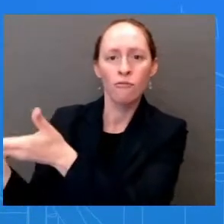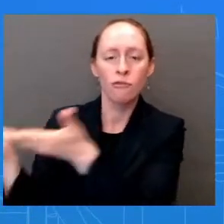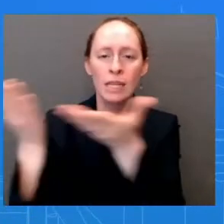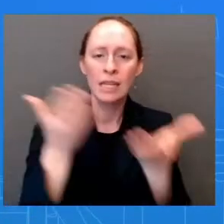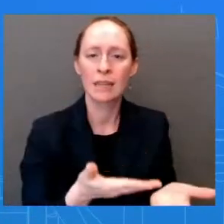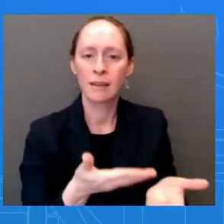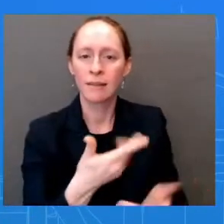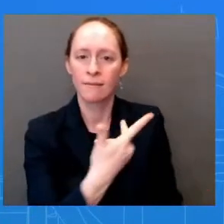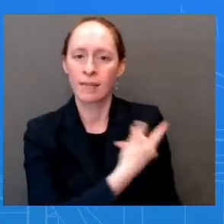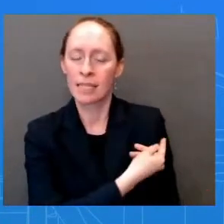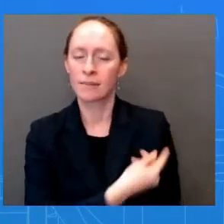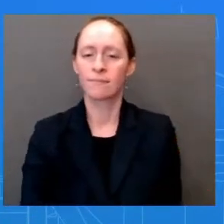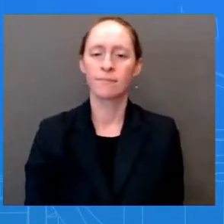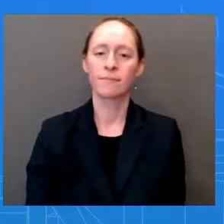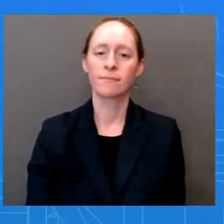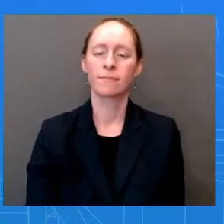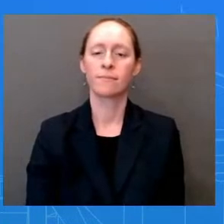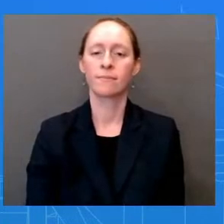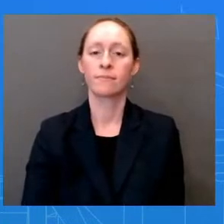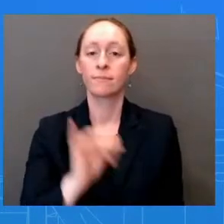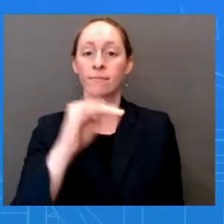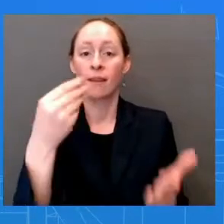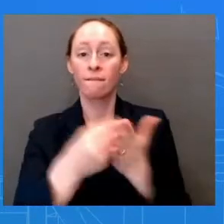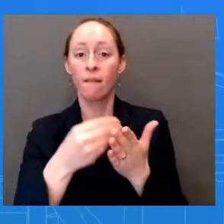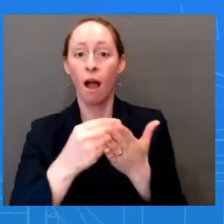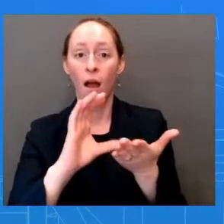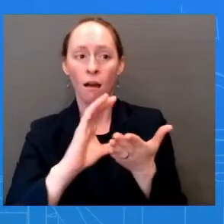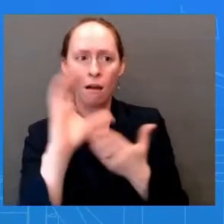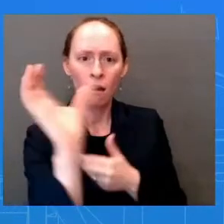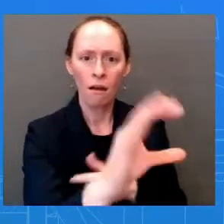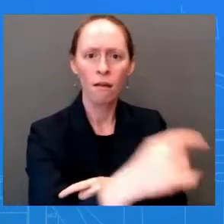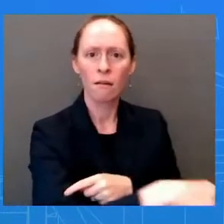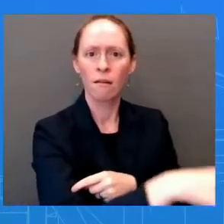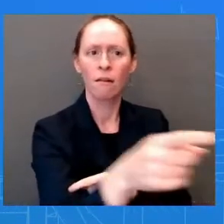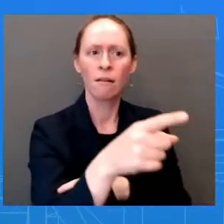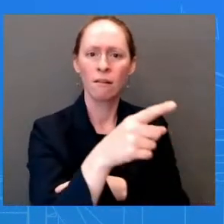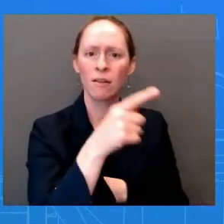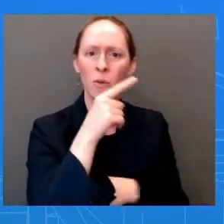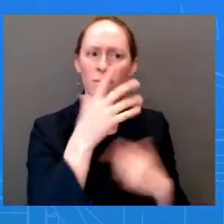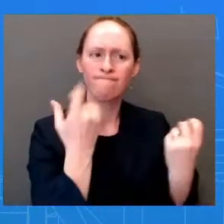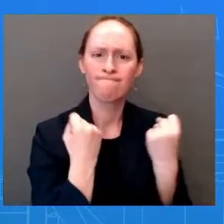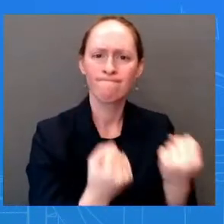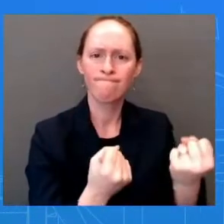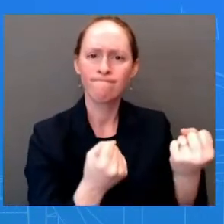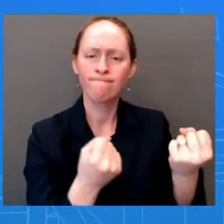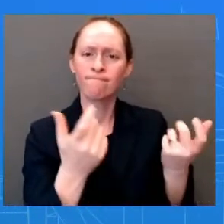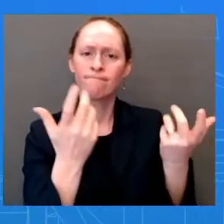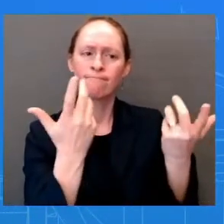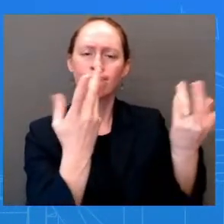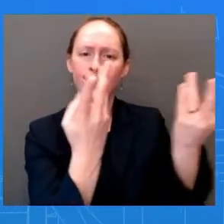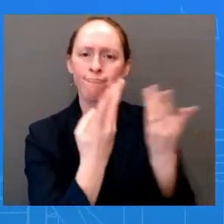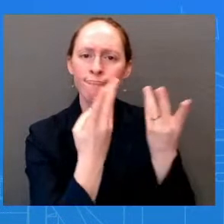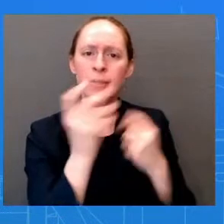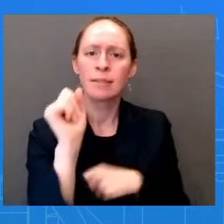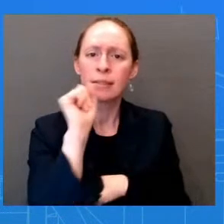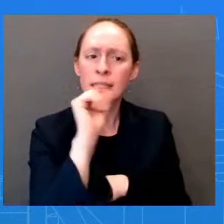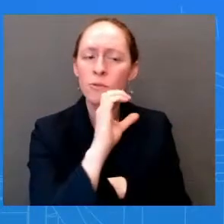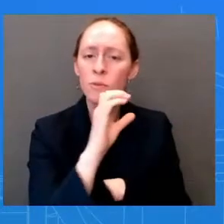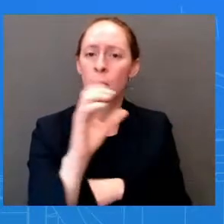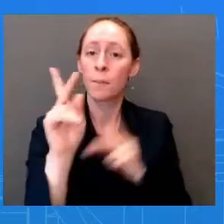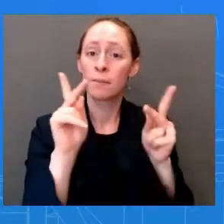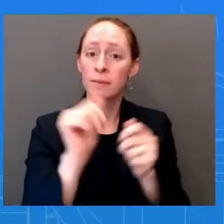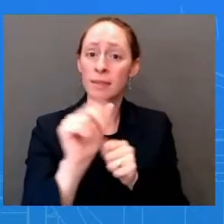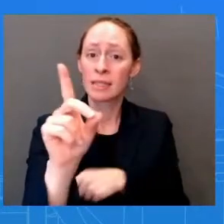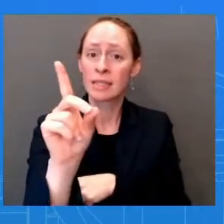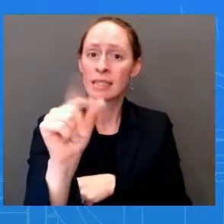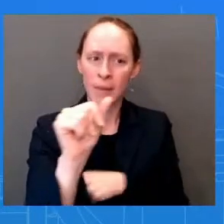Chris, for continuing the membership program for 12 months. You're officially a hooligan. I appreciate you. Thank you. The Center for